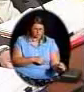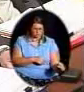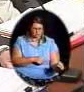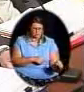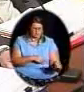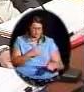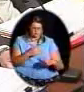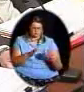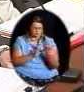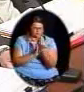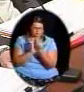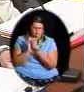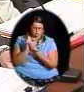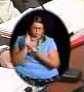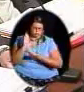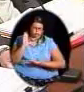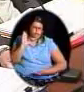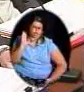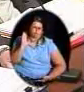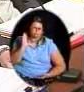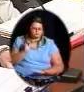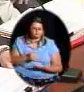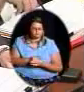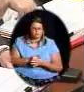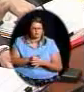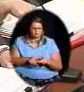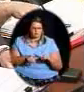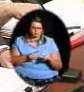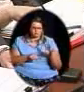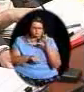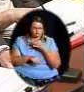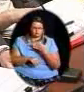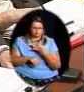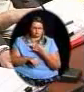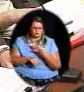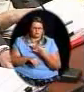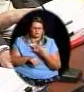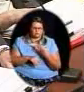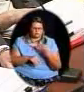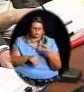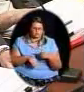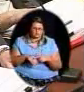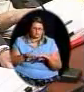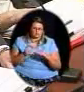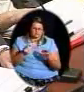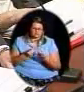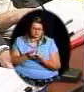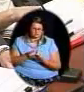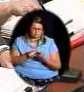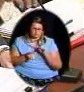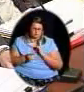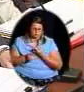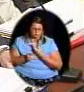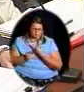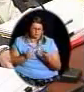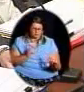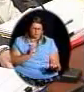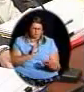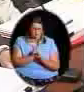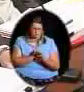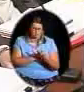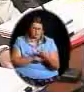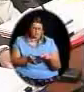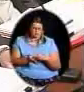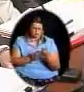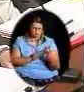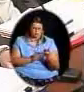goes on and on. What was unusual in this benefit district when we first reviewed it, and to help, we've met twice with the city staff